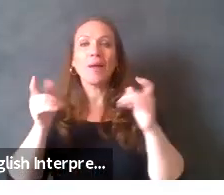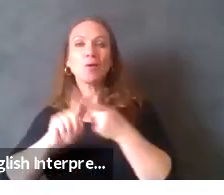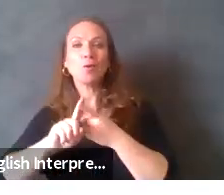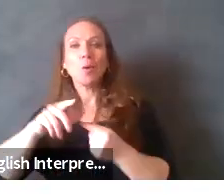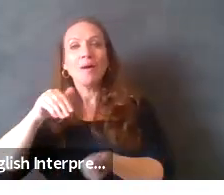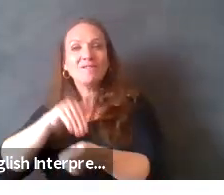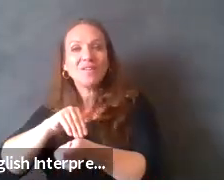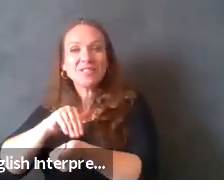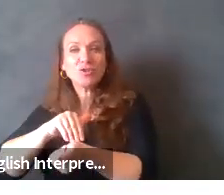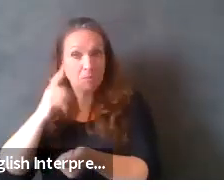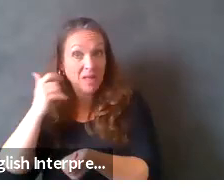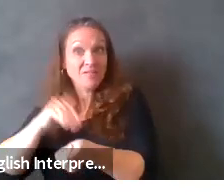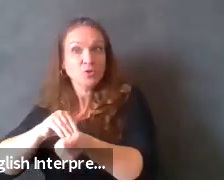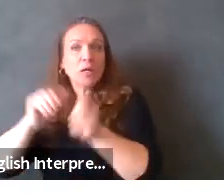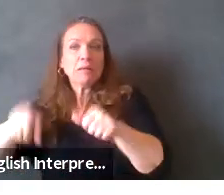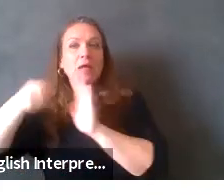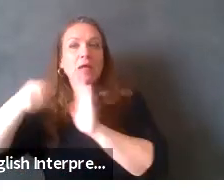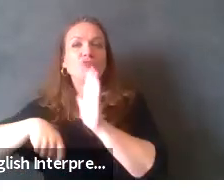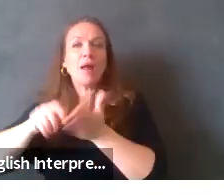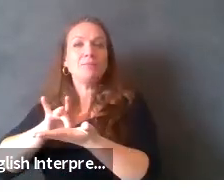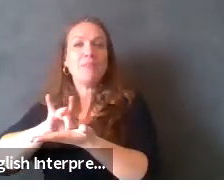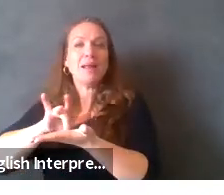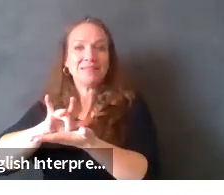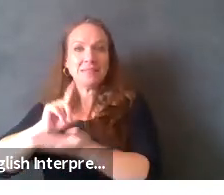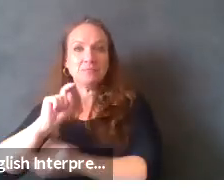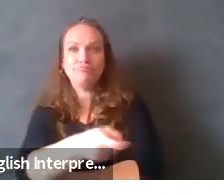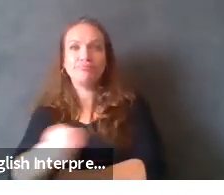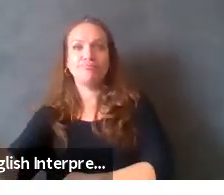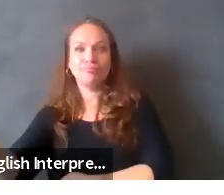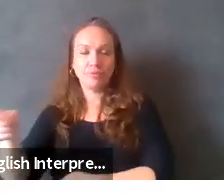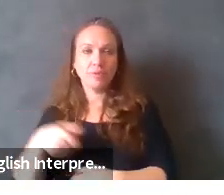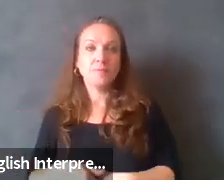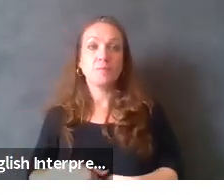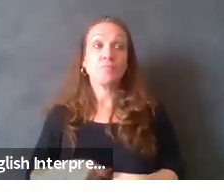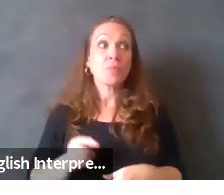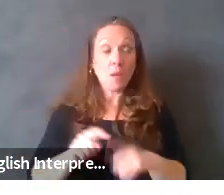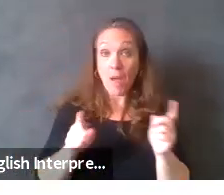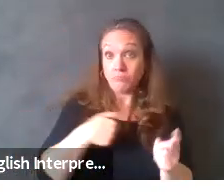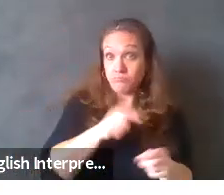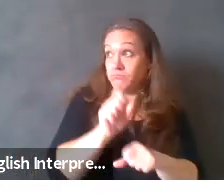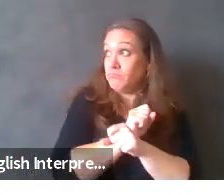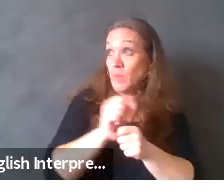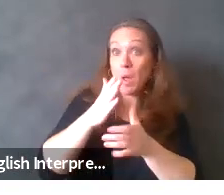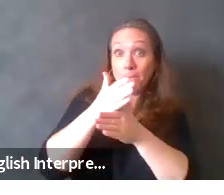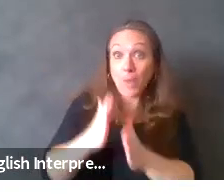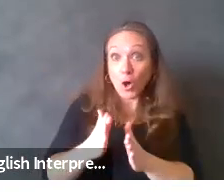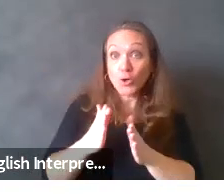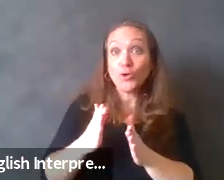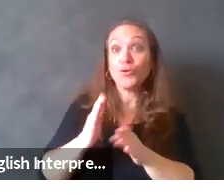can write that prescription. So, but we certainly partner with